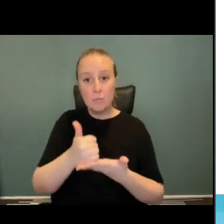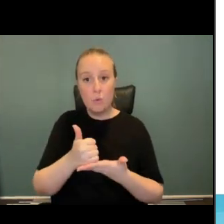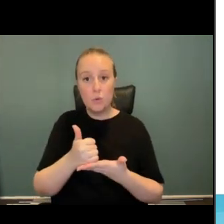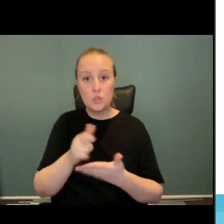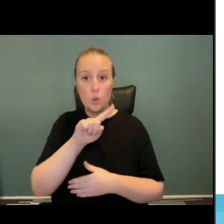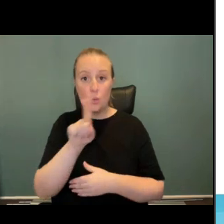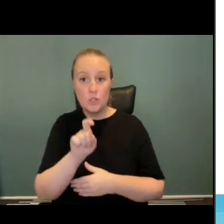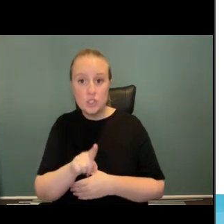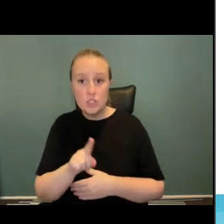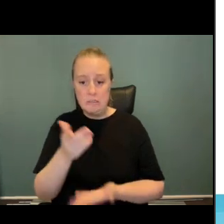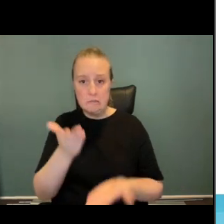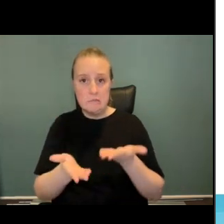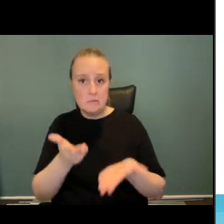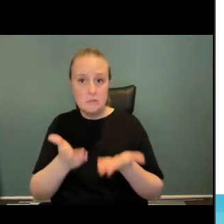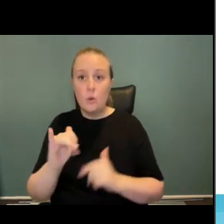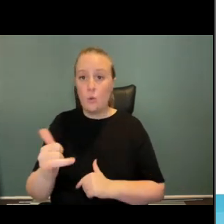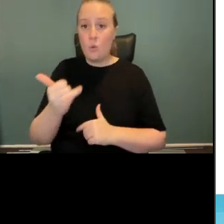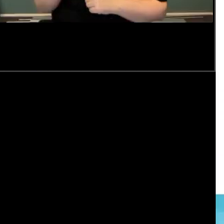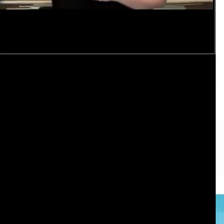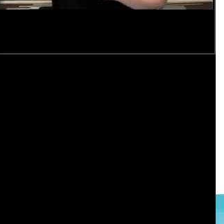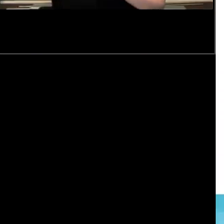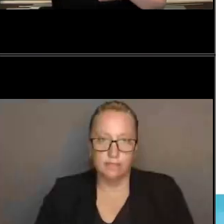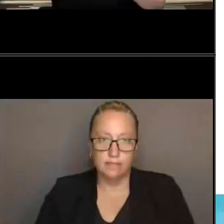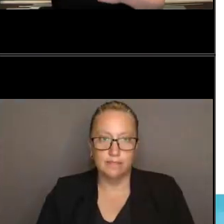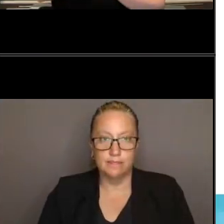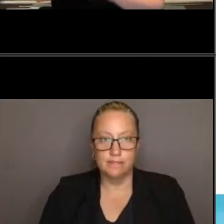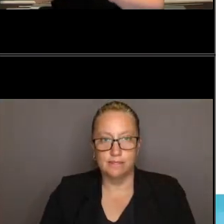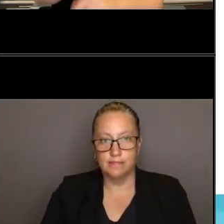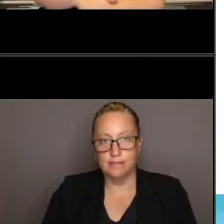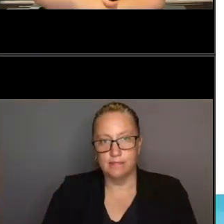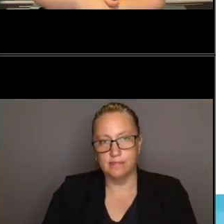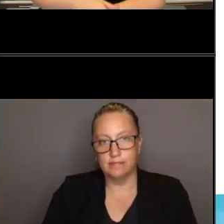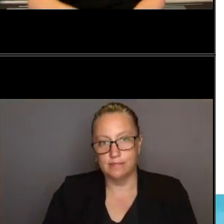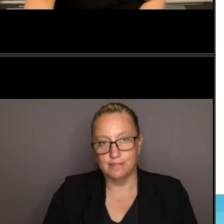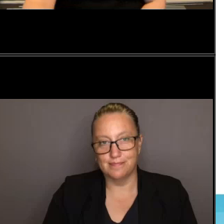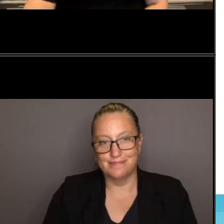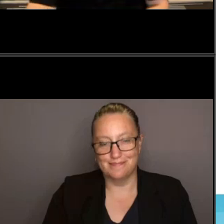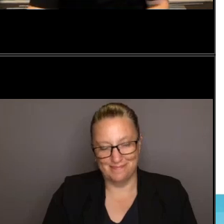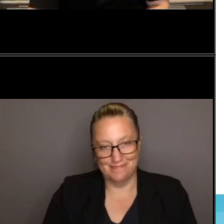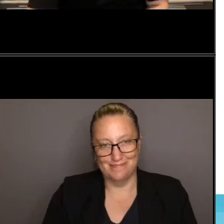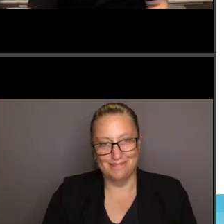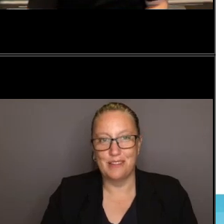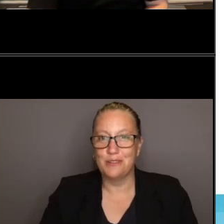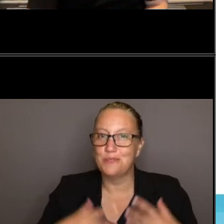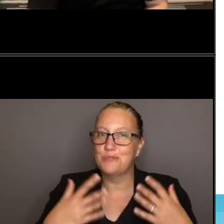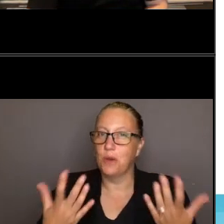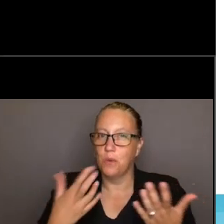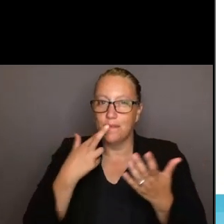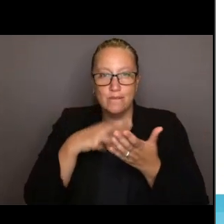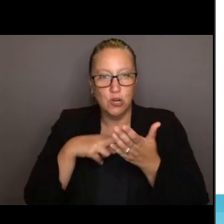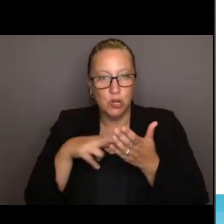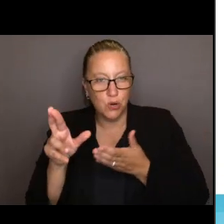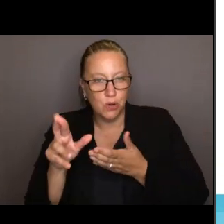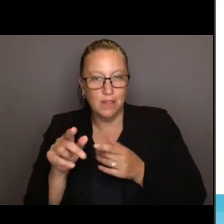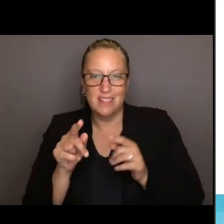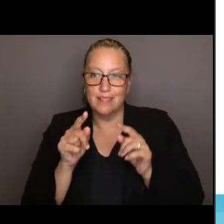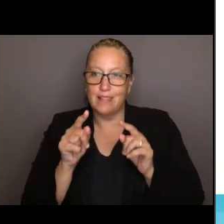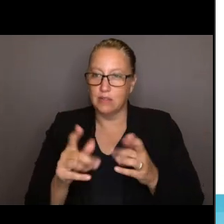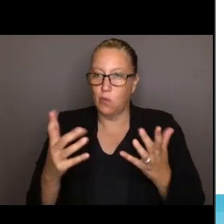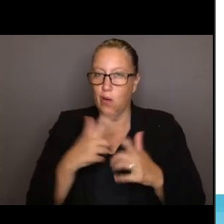you with that assistance. Okay. So referrals, this is where we